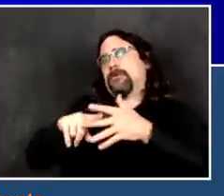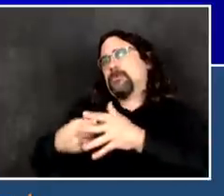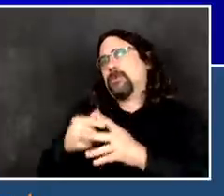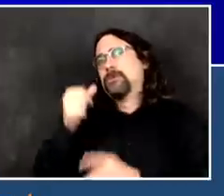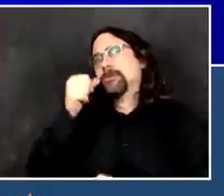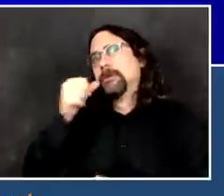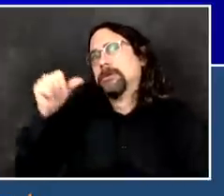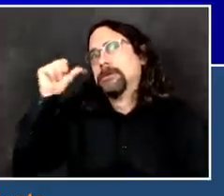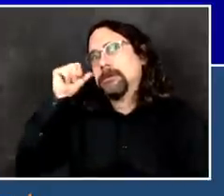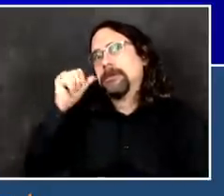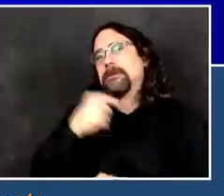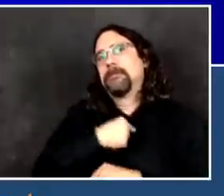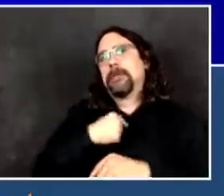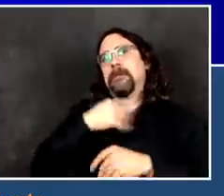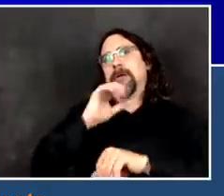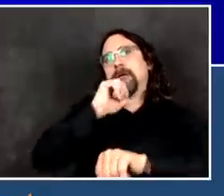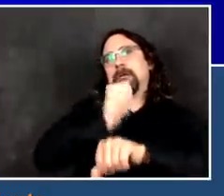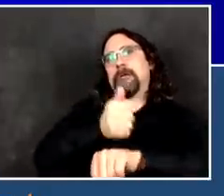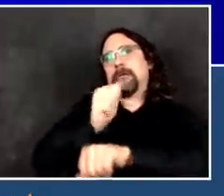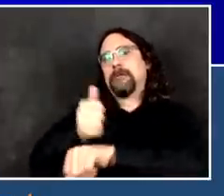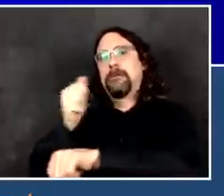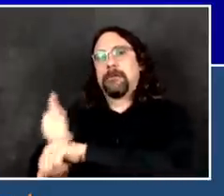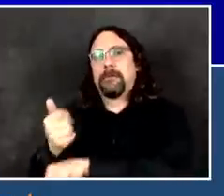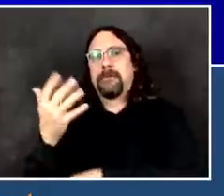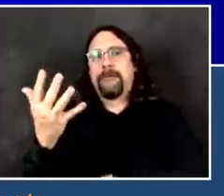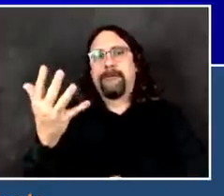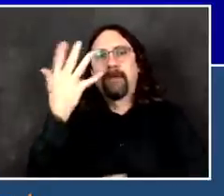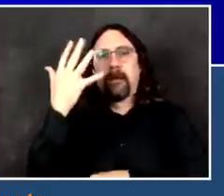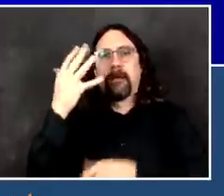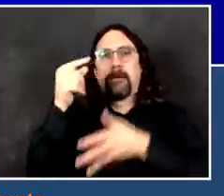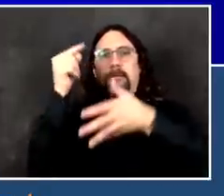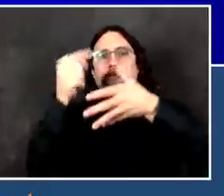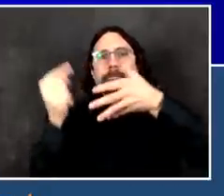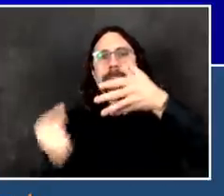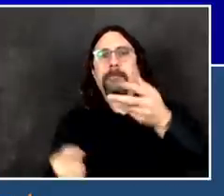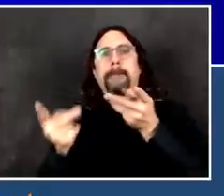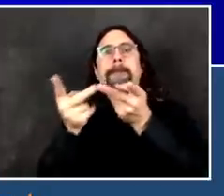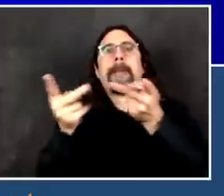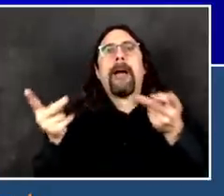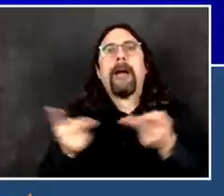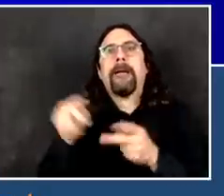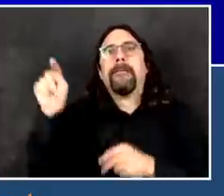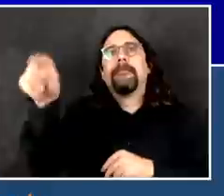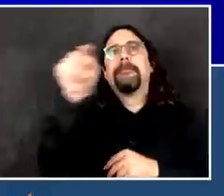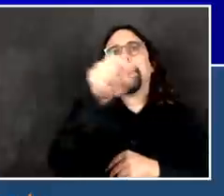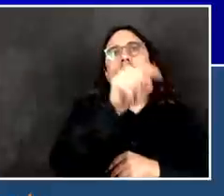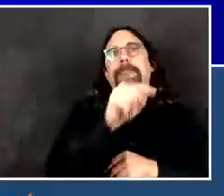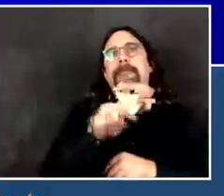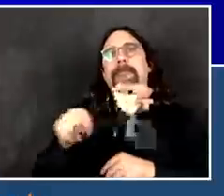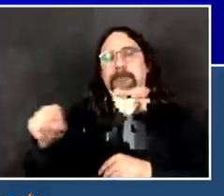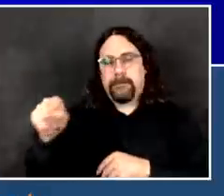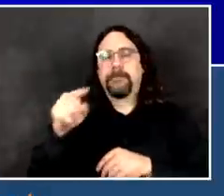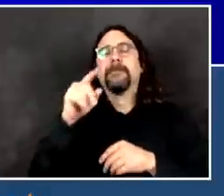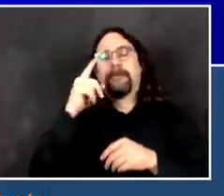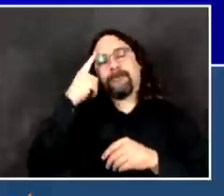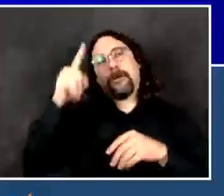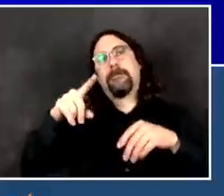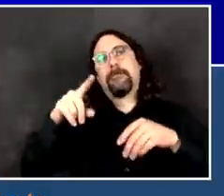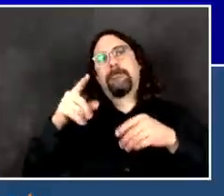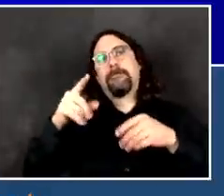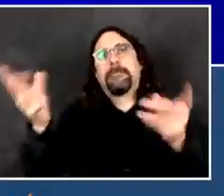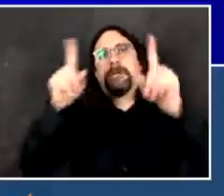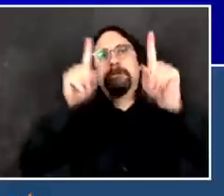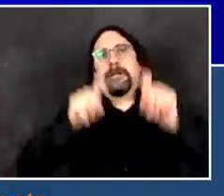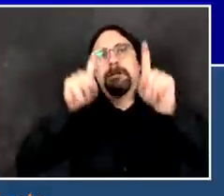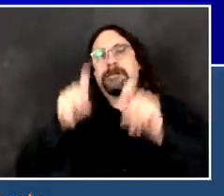running. I'll go over them in a second, but they will do 3,600 tests this week. Next week, we'll add five more sites in hard-hit areas, and we will